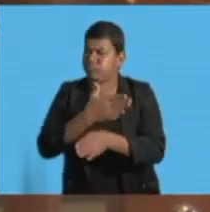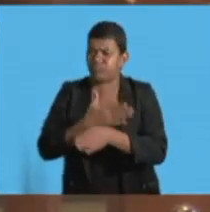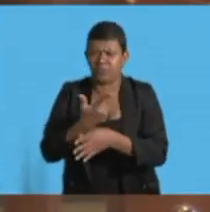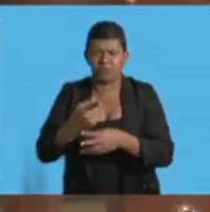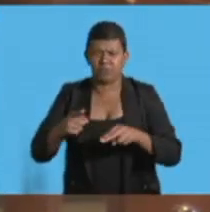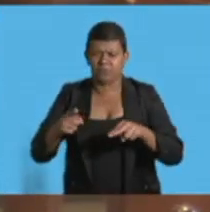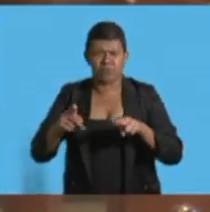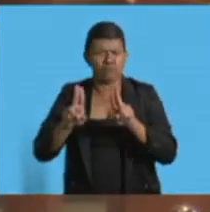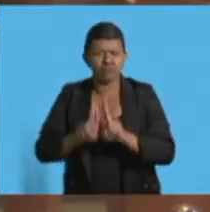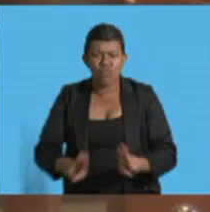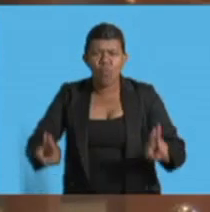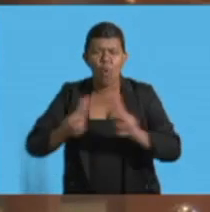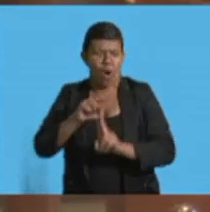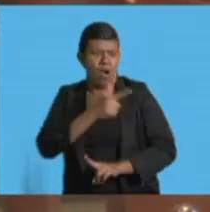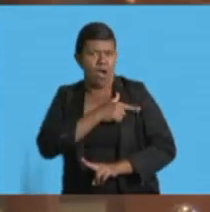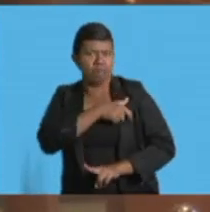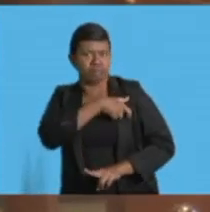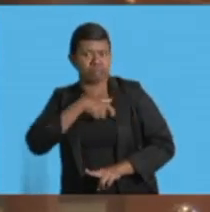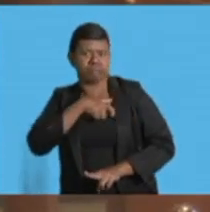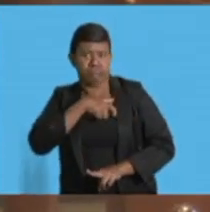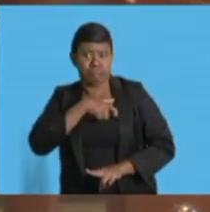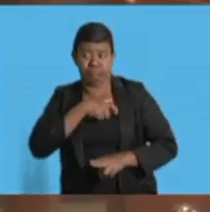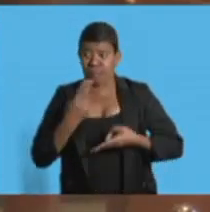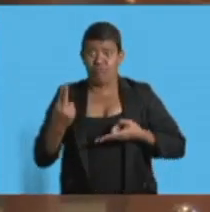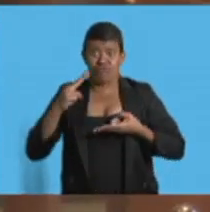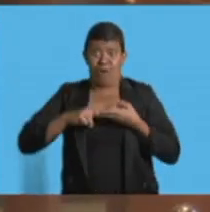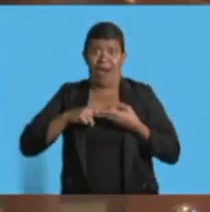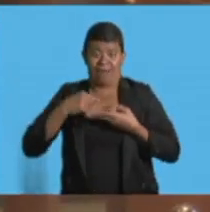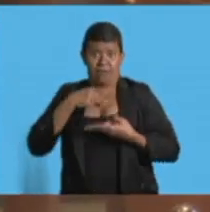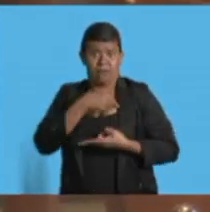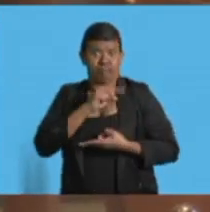quote, "United we stand, divided we fall."